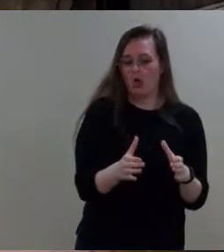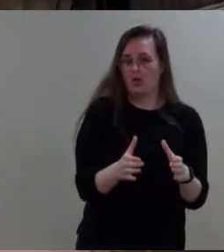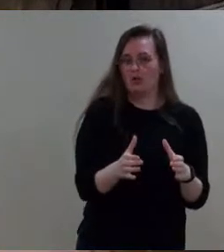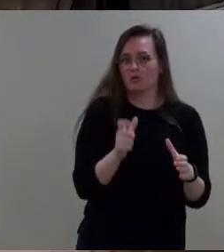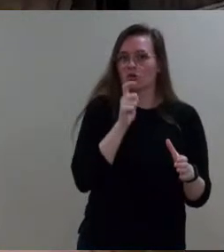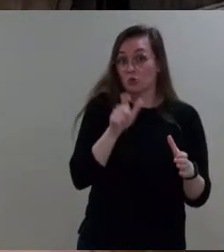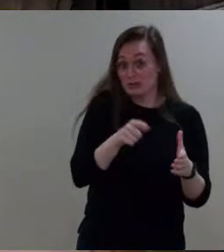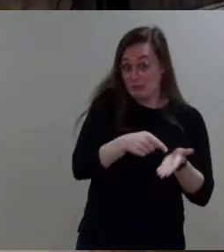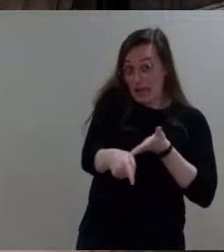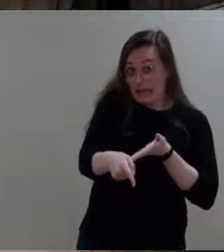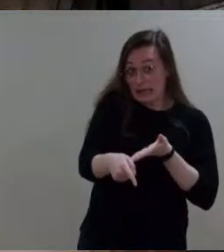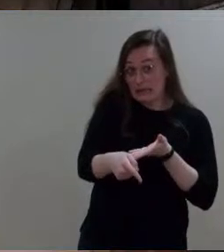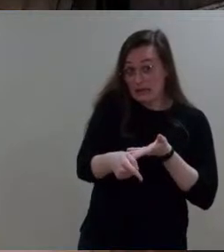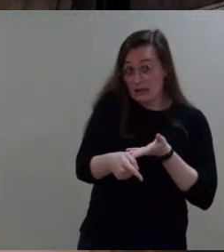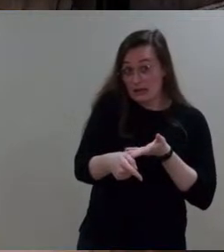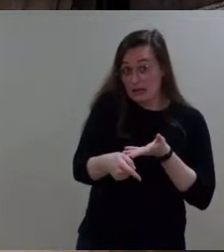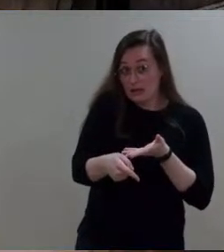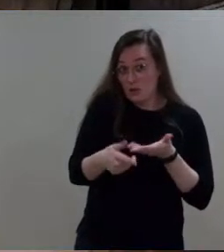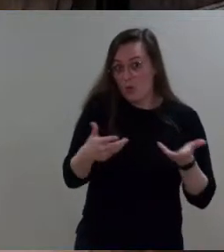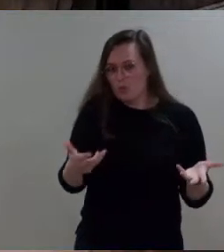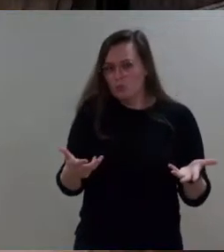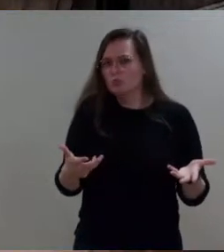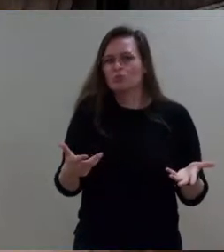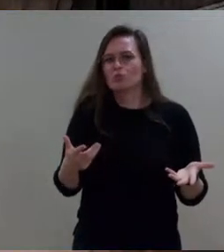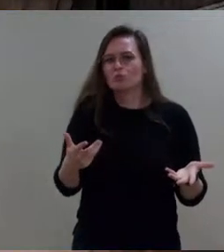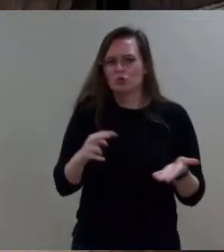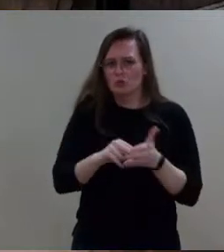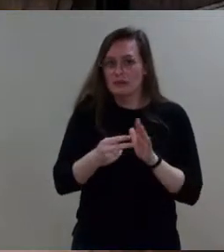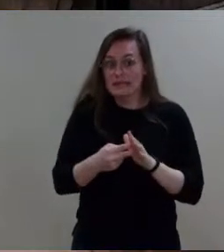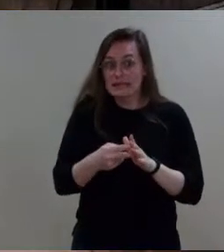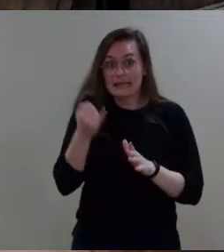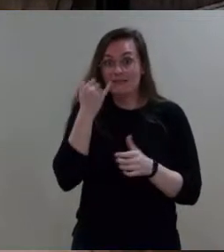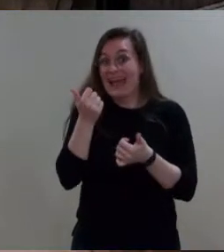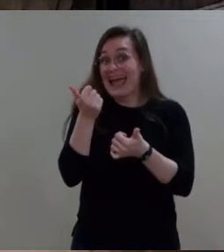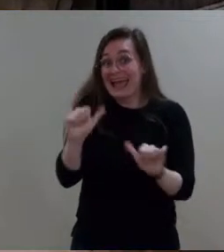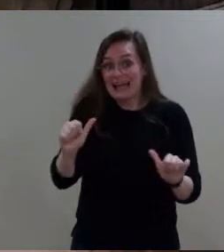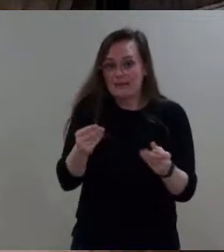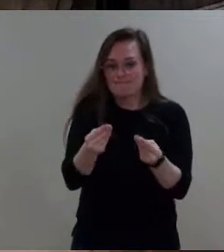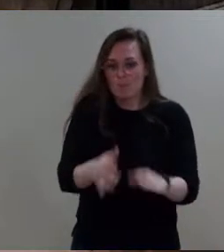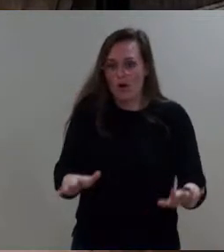white, you buy, you pay? So I may look to